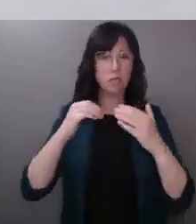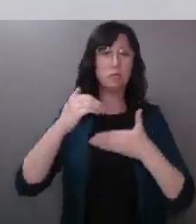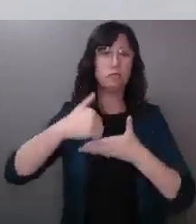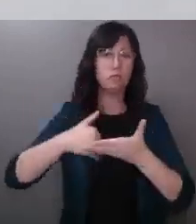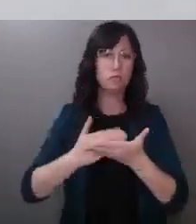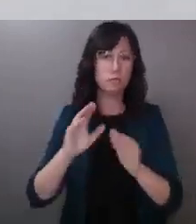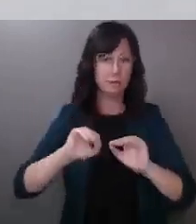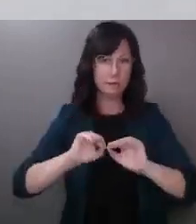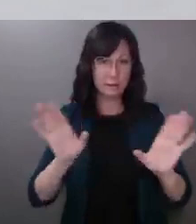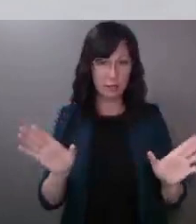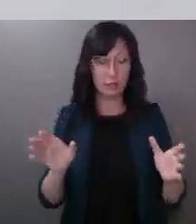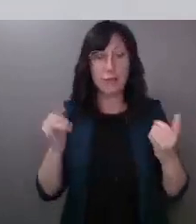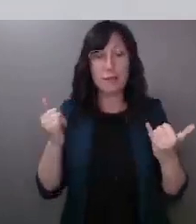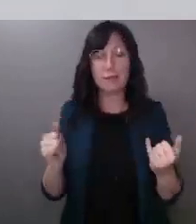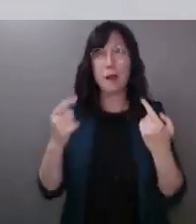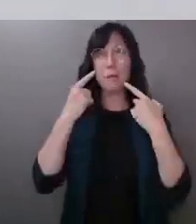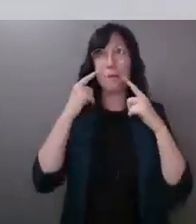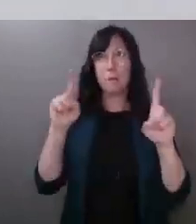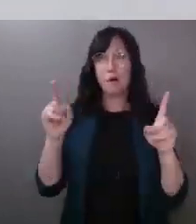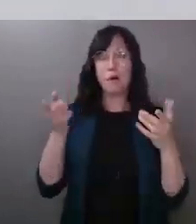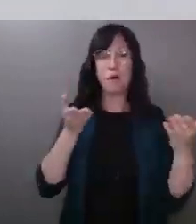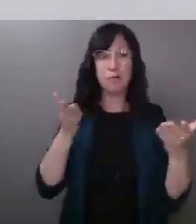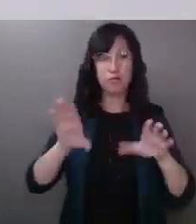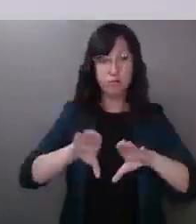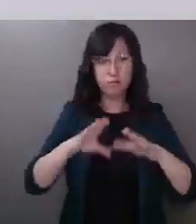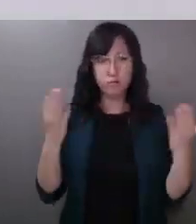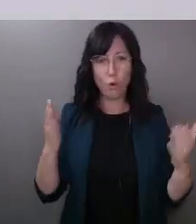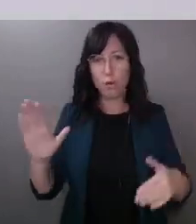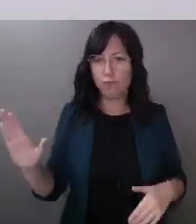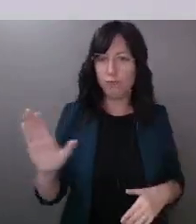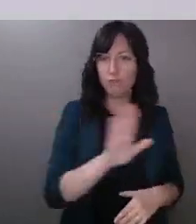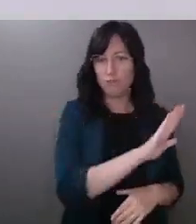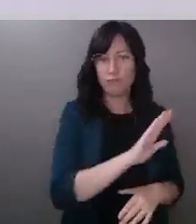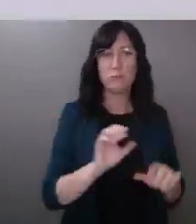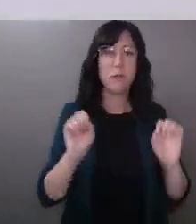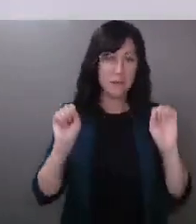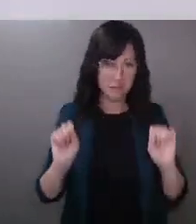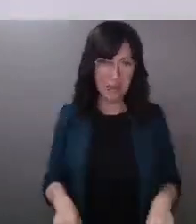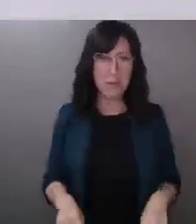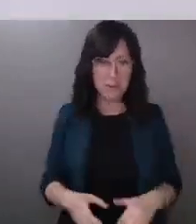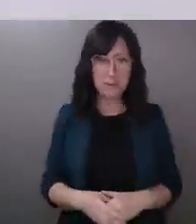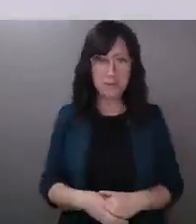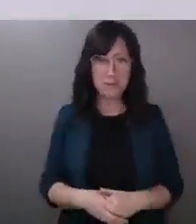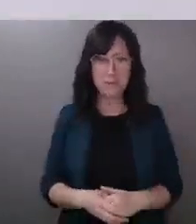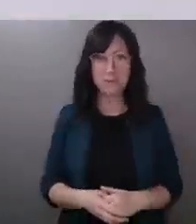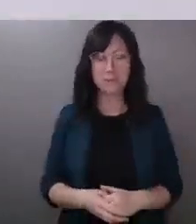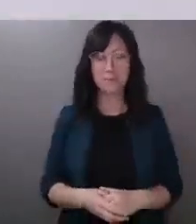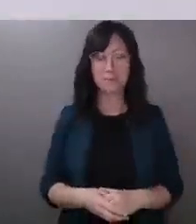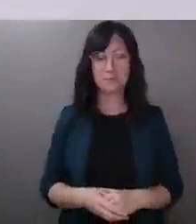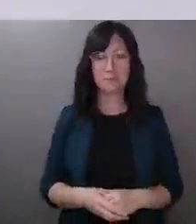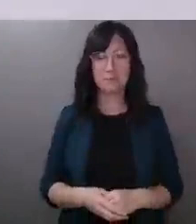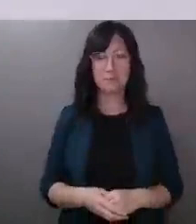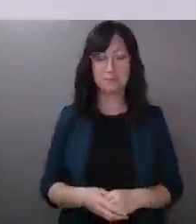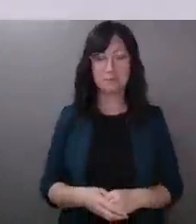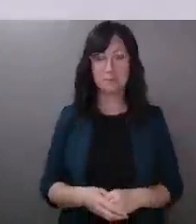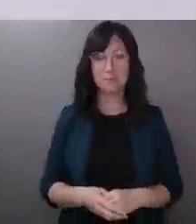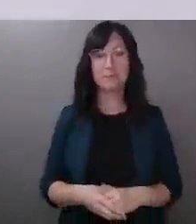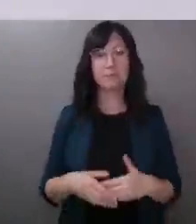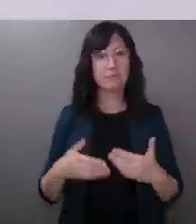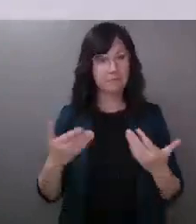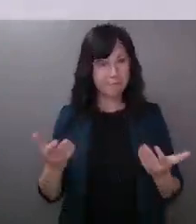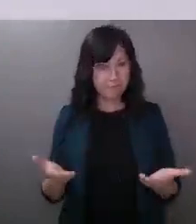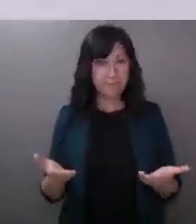finally able to have service across the entire line. But of